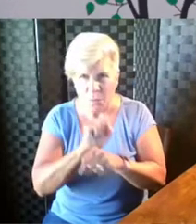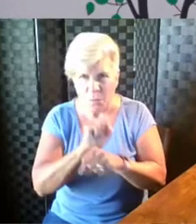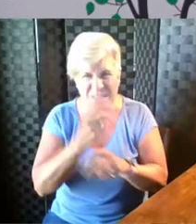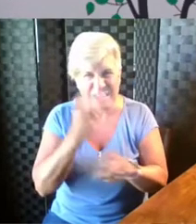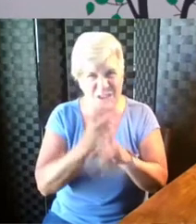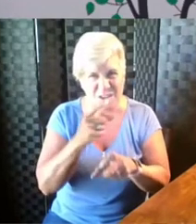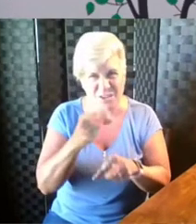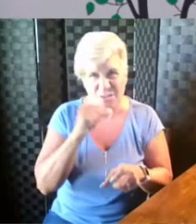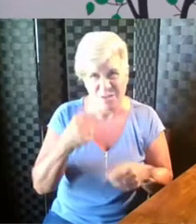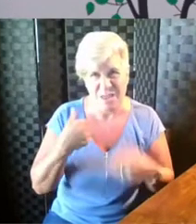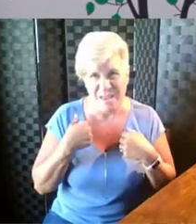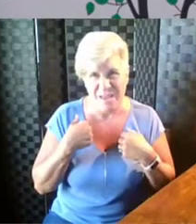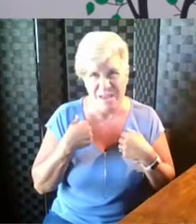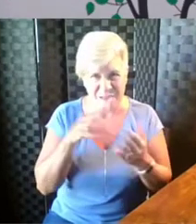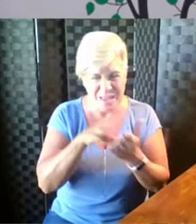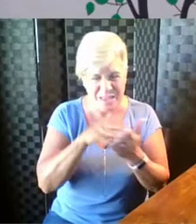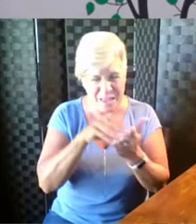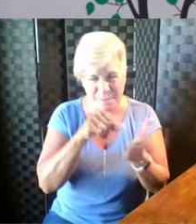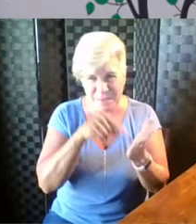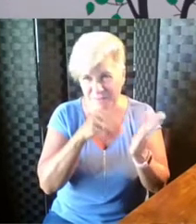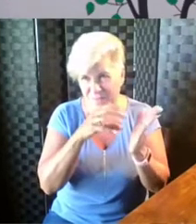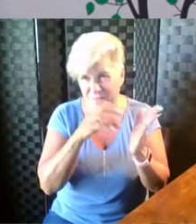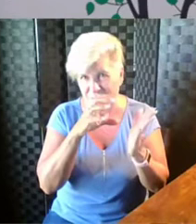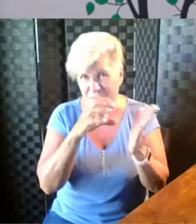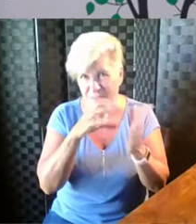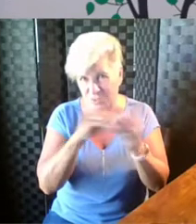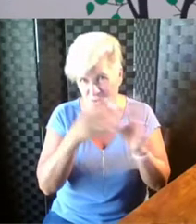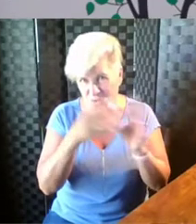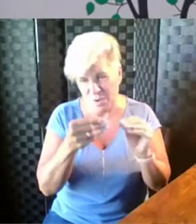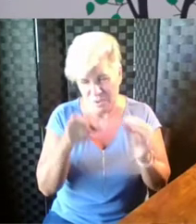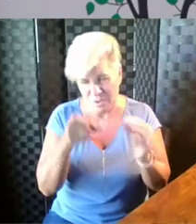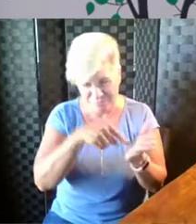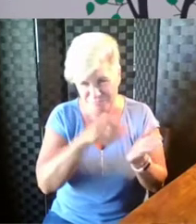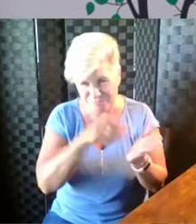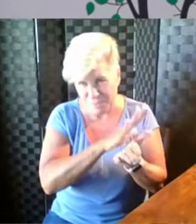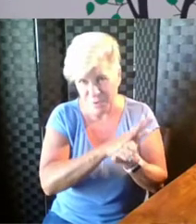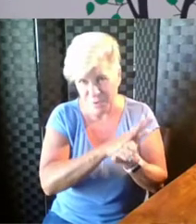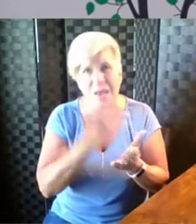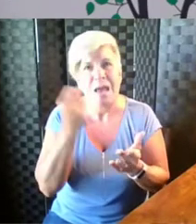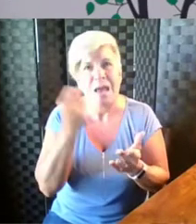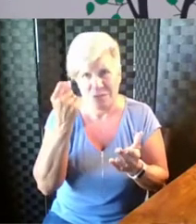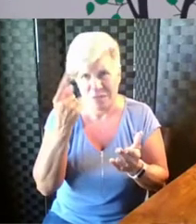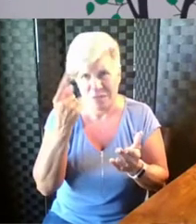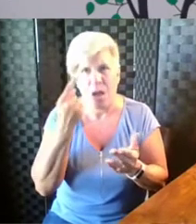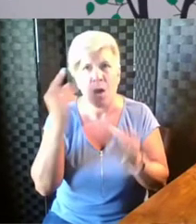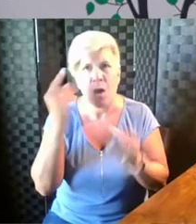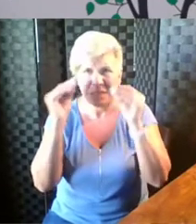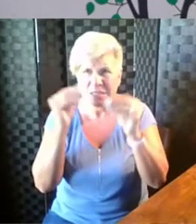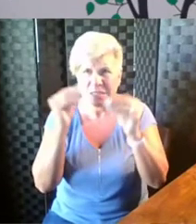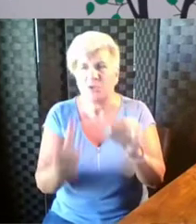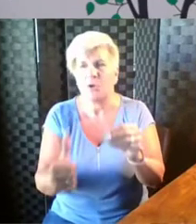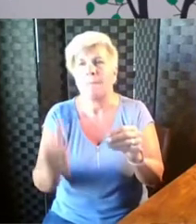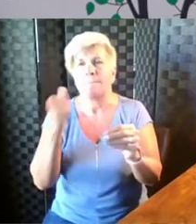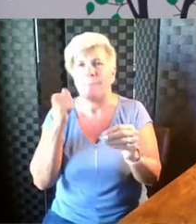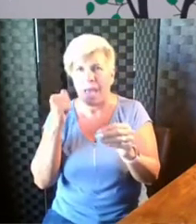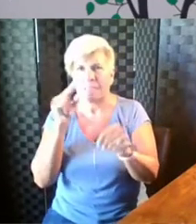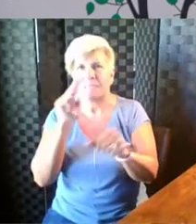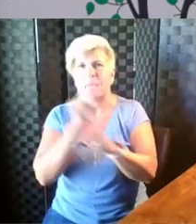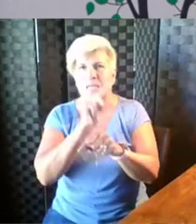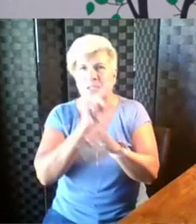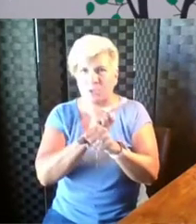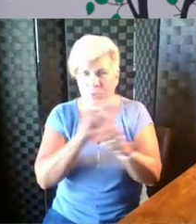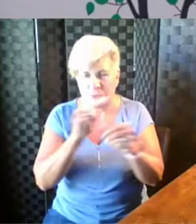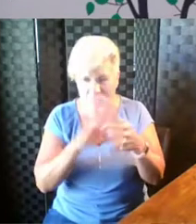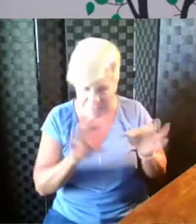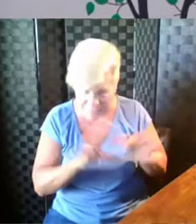difficult when you don't have a copy of the text right in front of you. I totally understand that. We always teach students to go back and to use